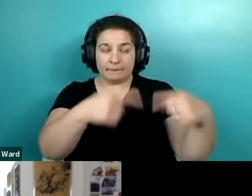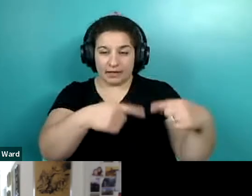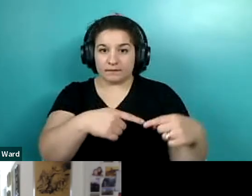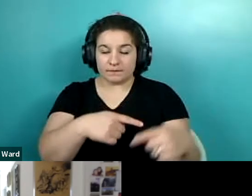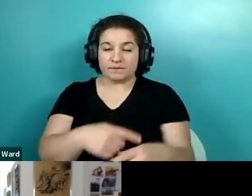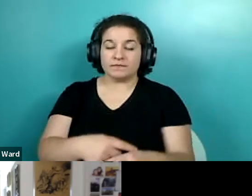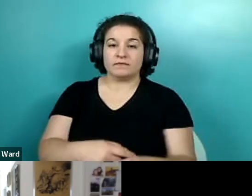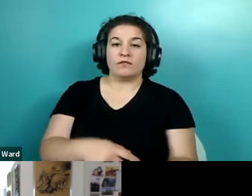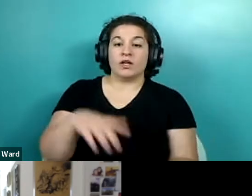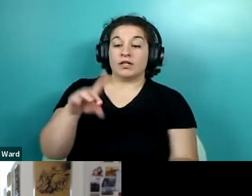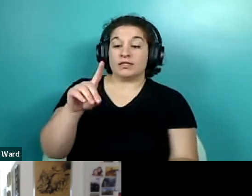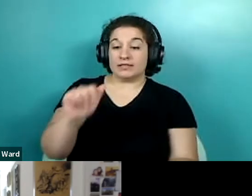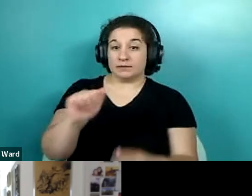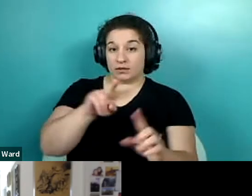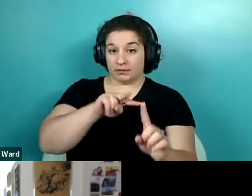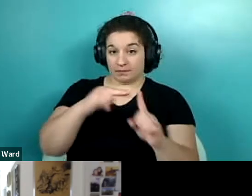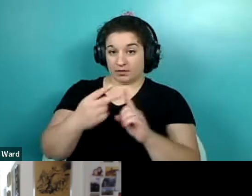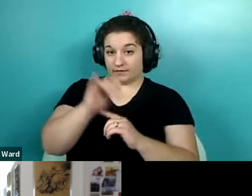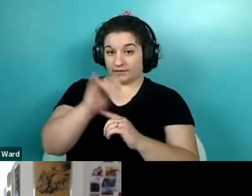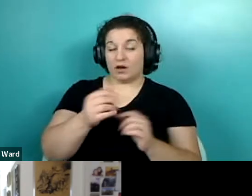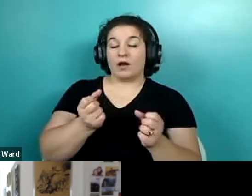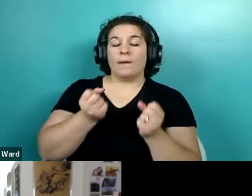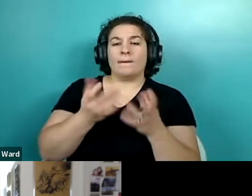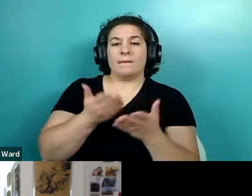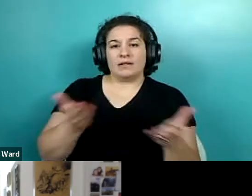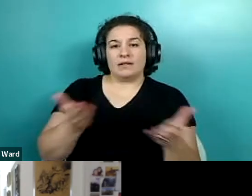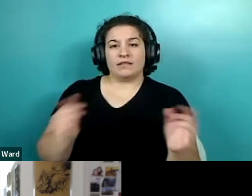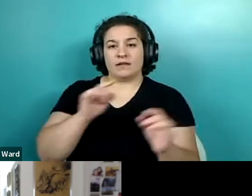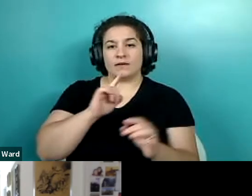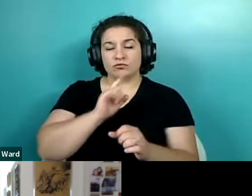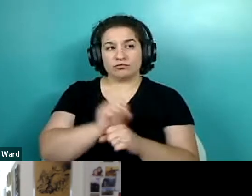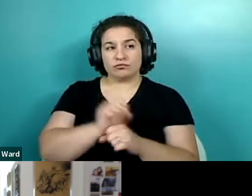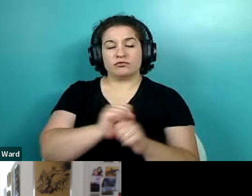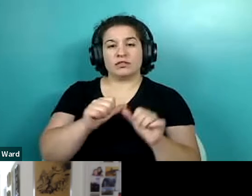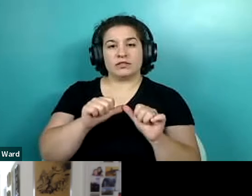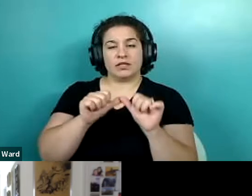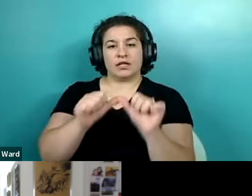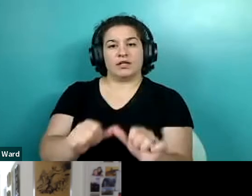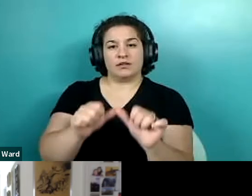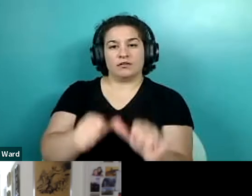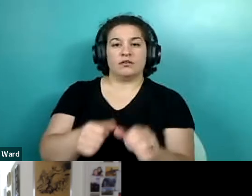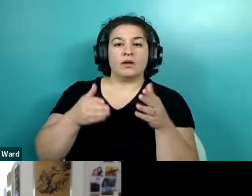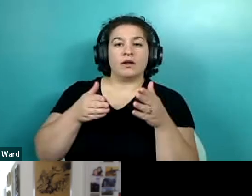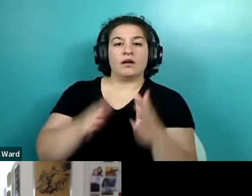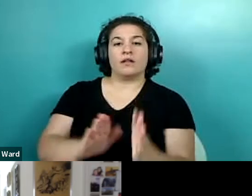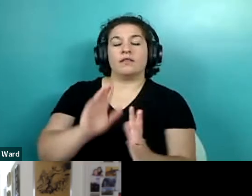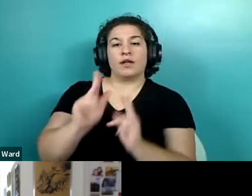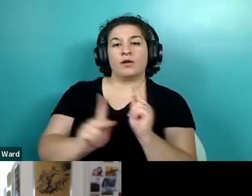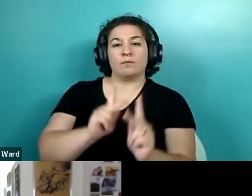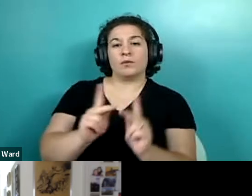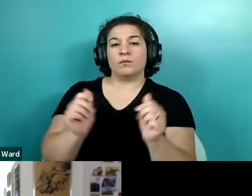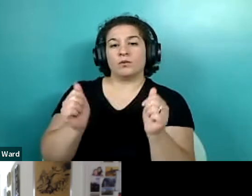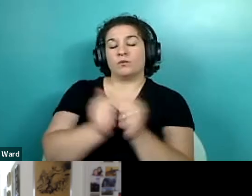many things. It's really continuing to allow people with